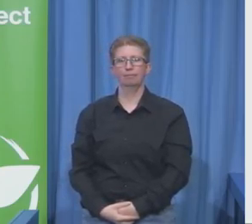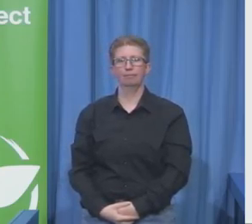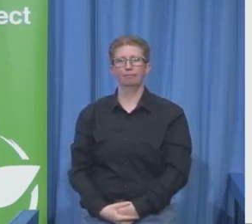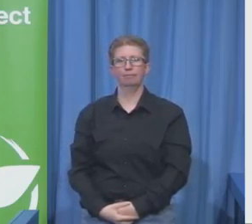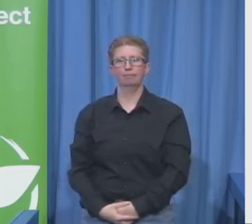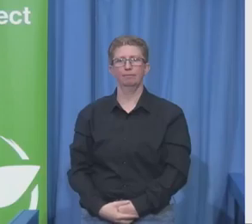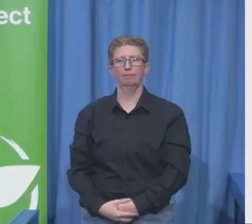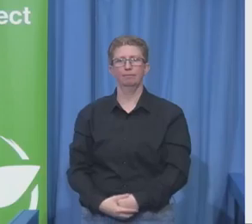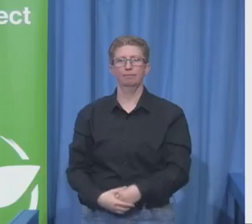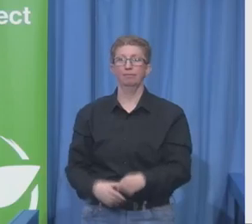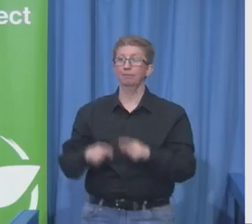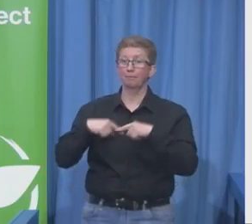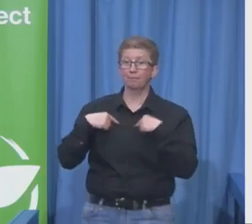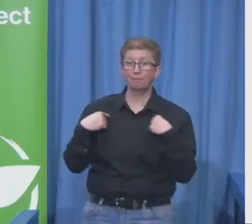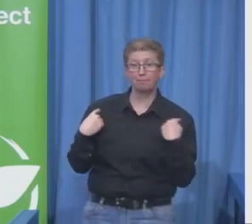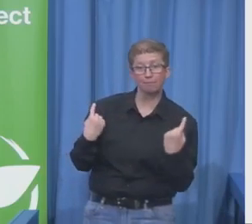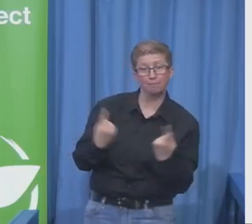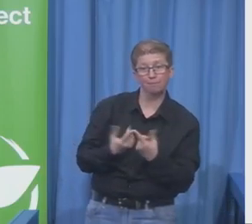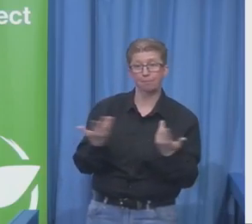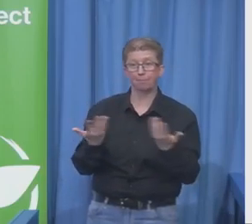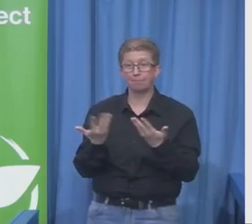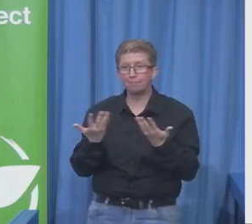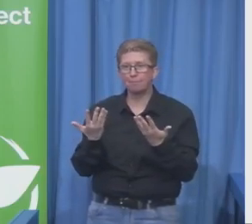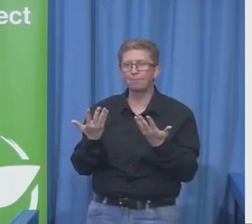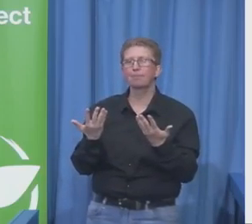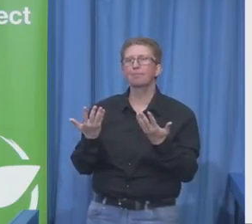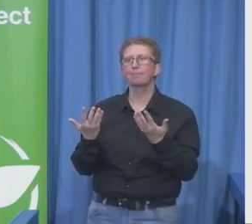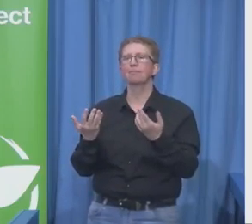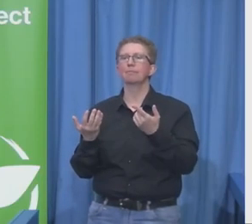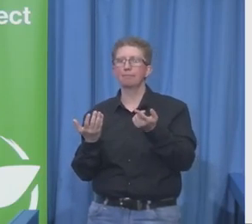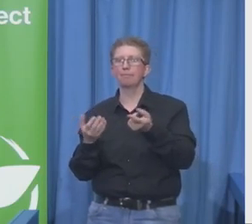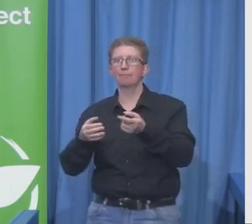first experience and then engagement and.